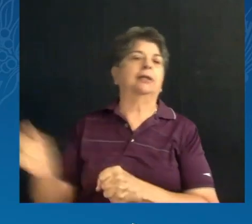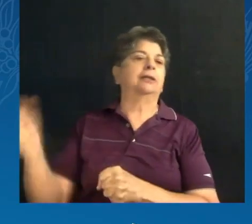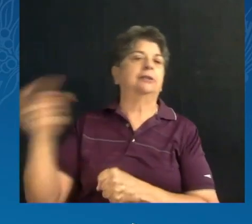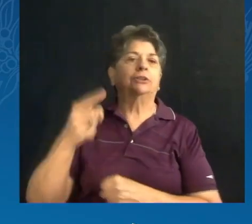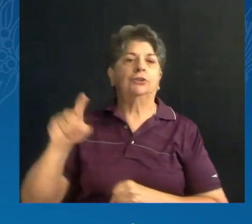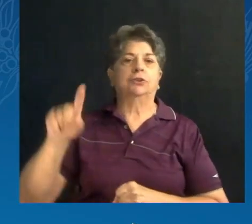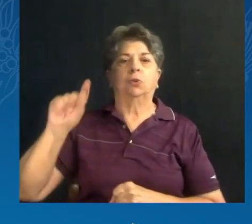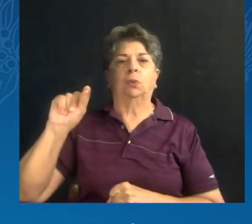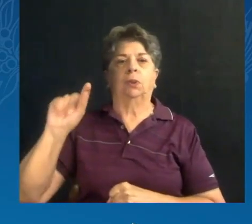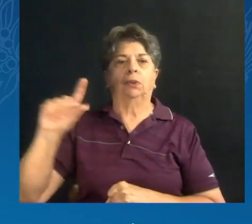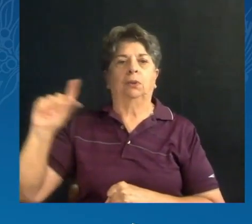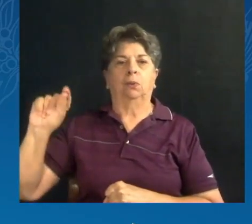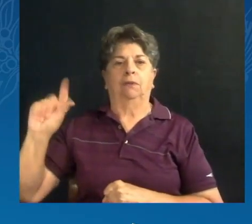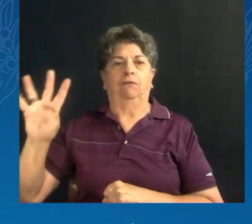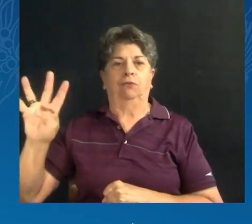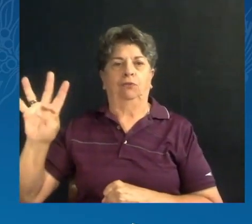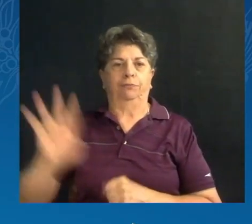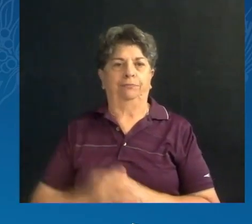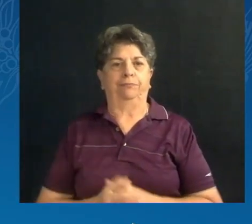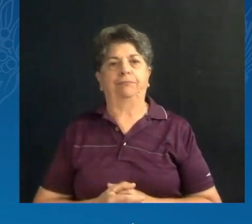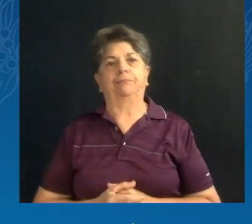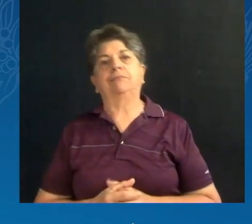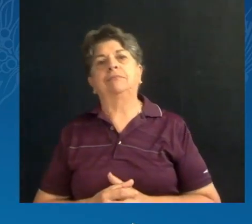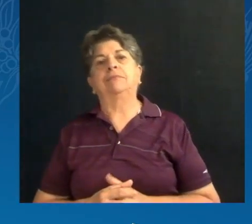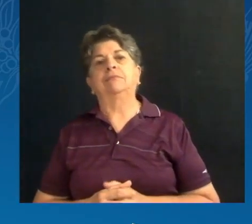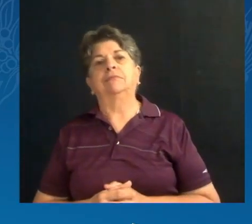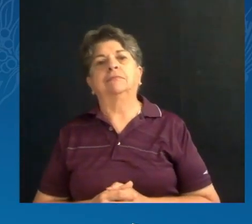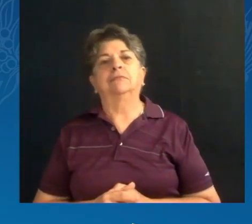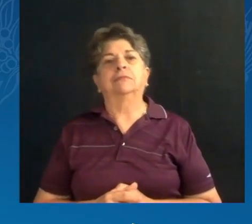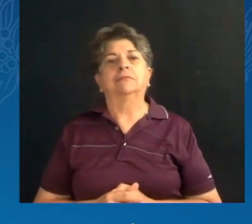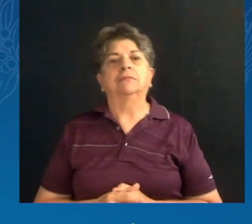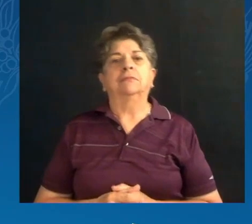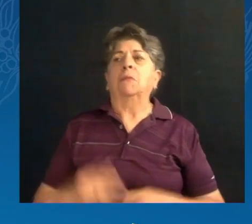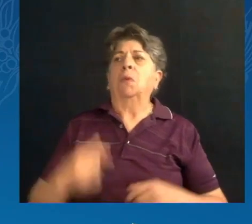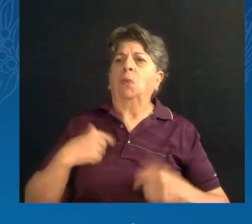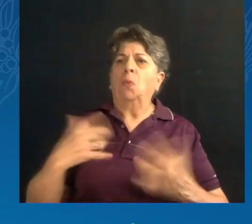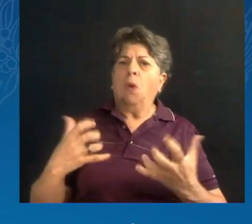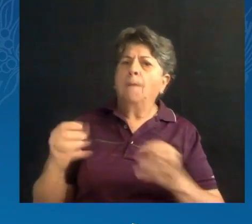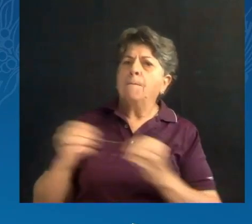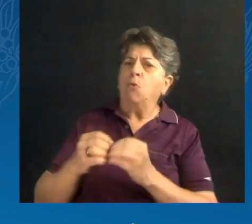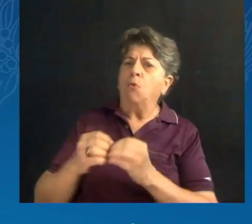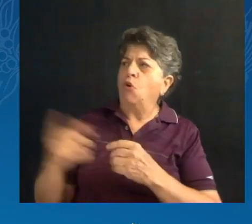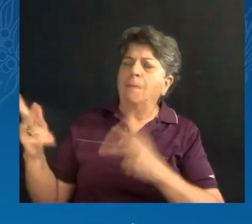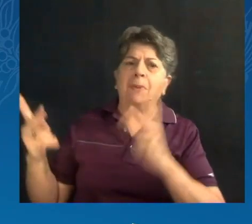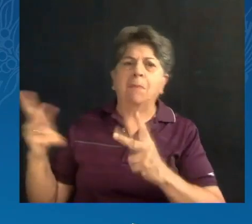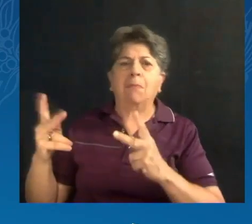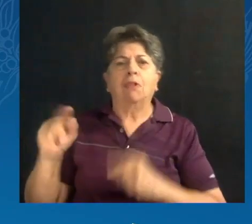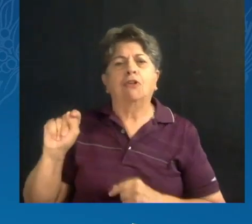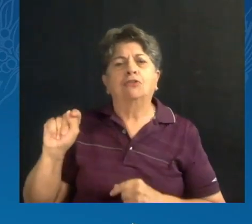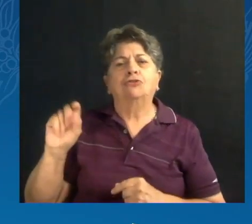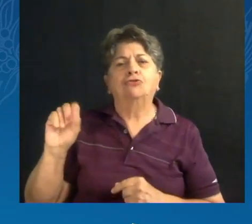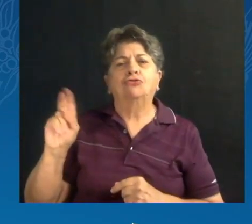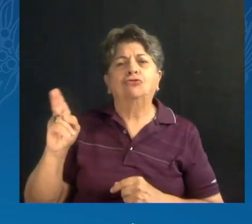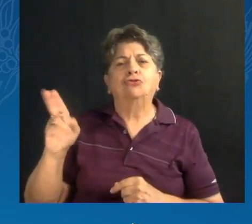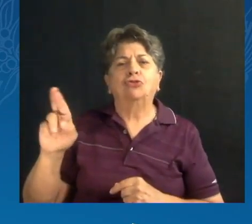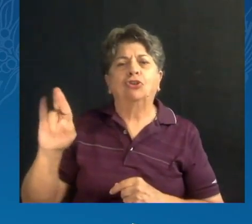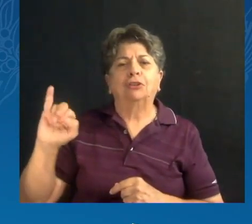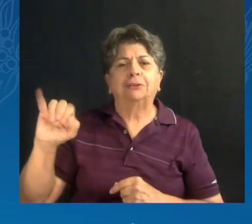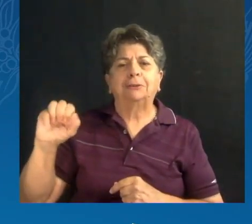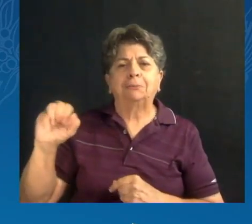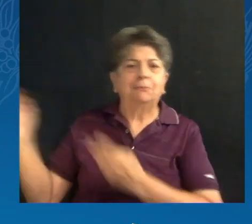business and investment. We have taken many steps to improve our legal environment and for